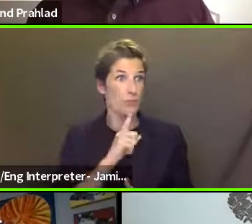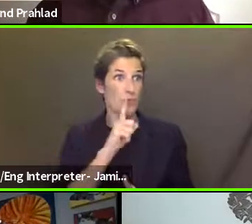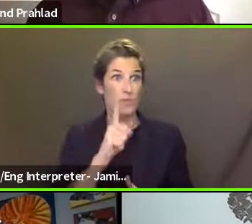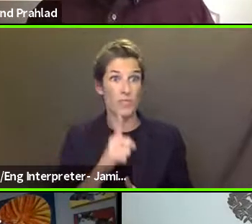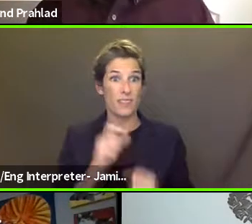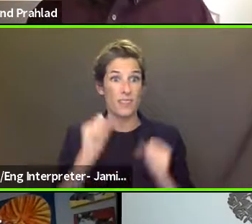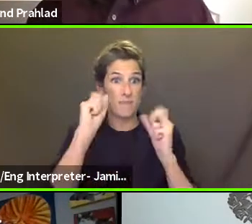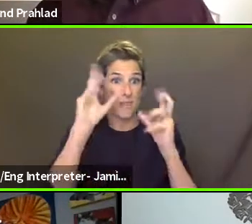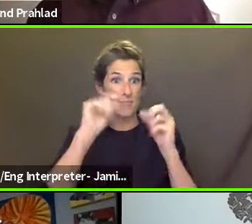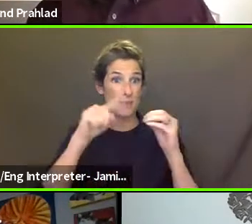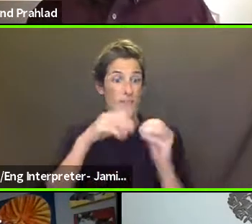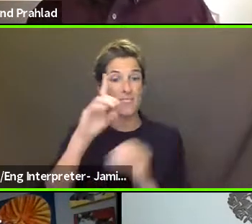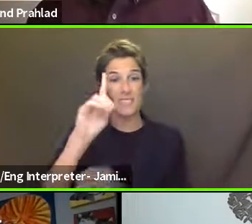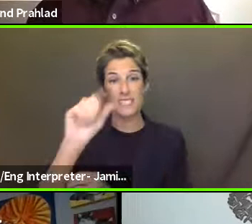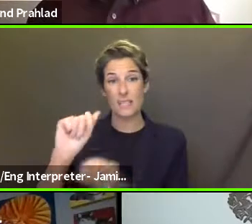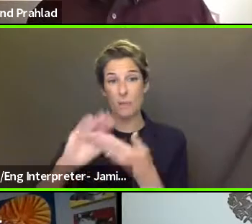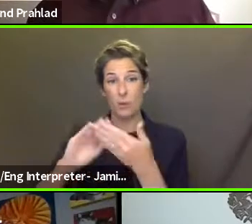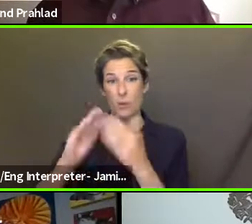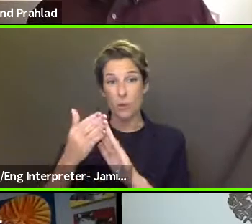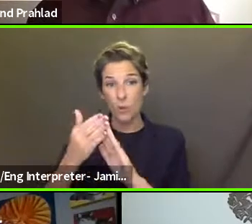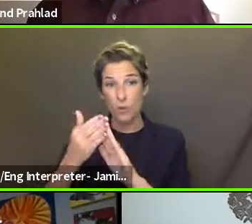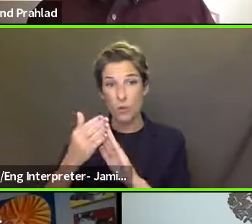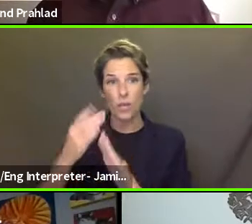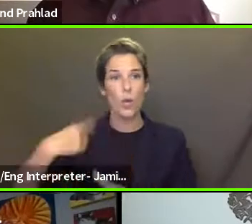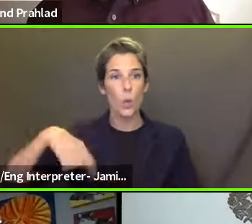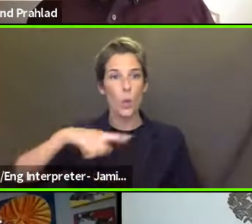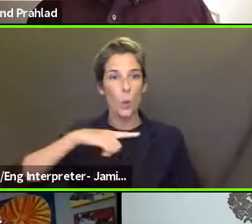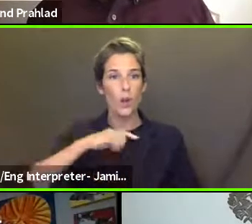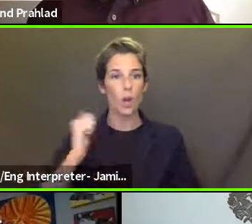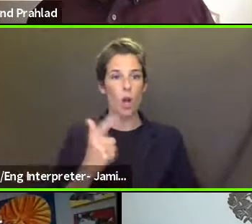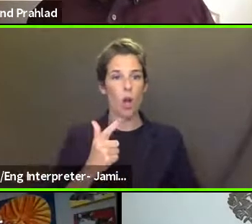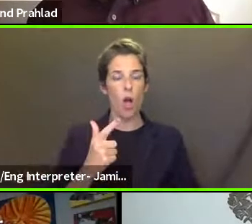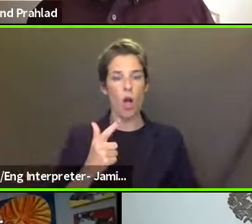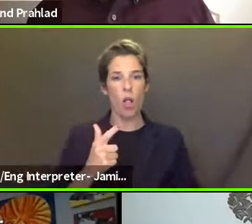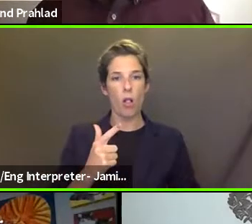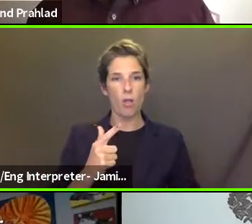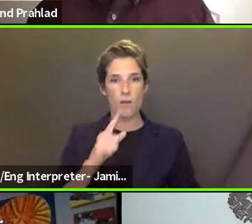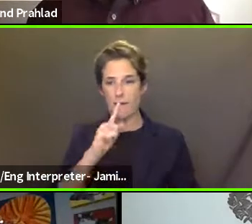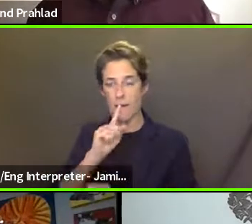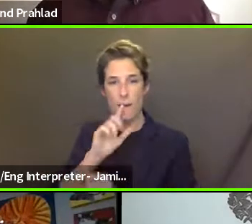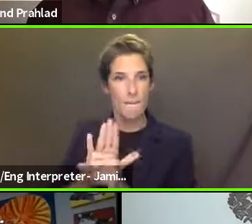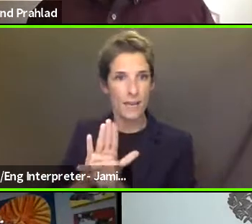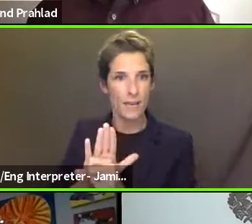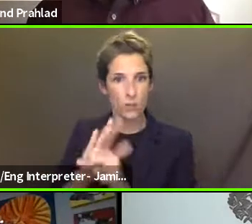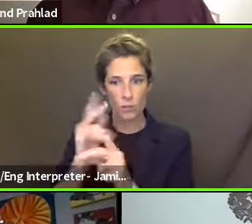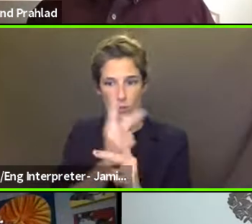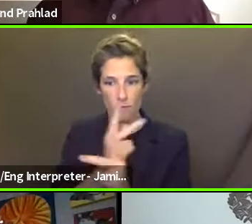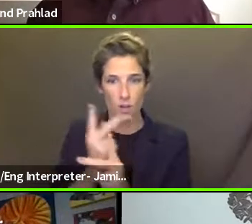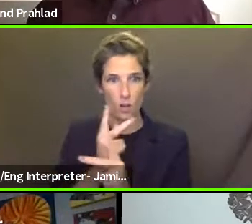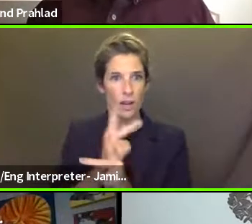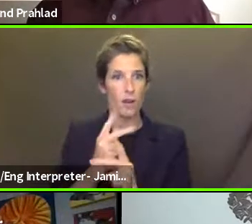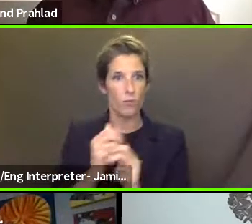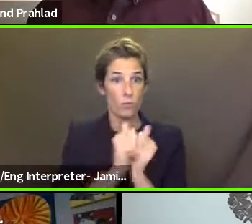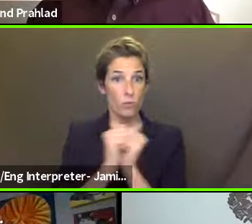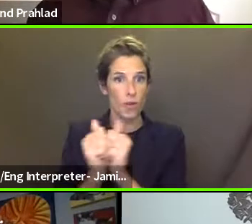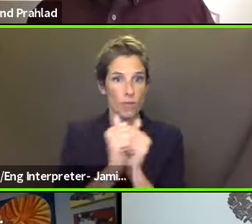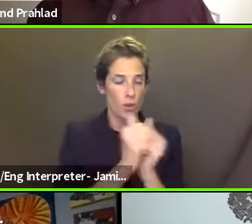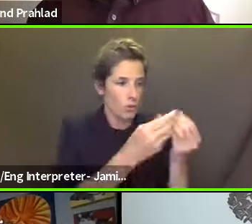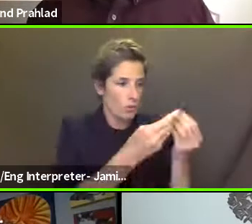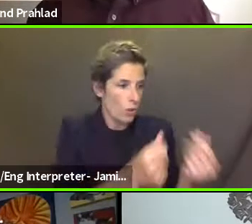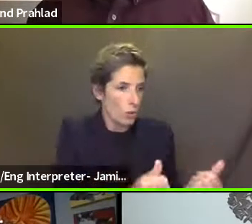disabled community is that, you know, we're all invested in working through that together and finding